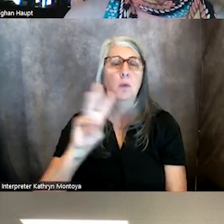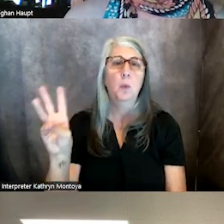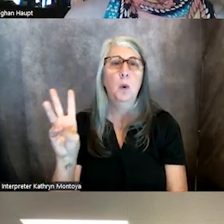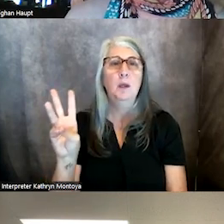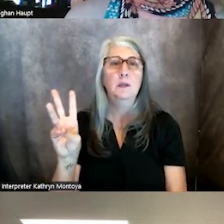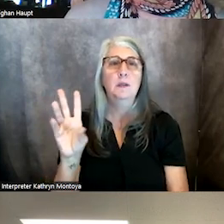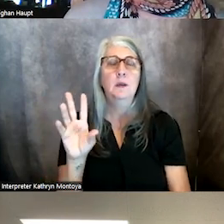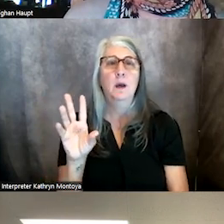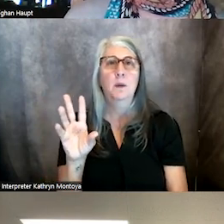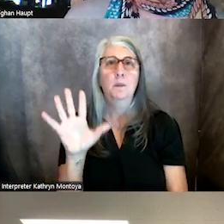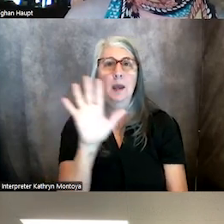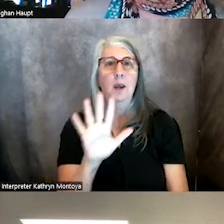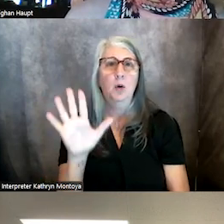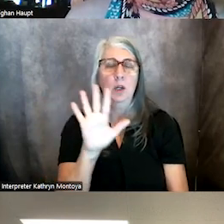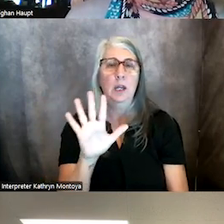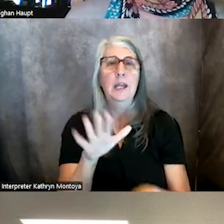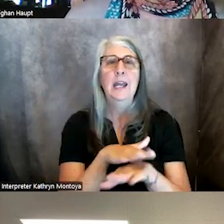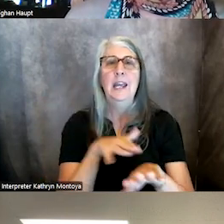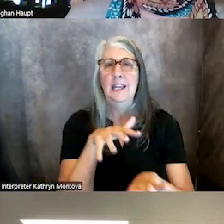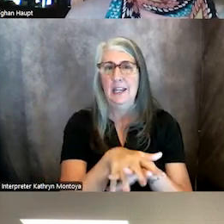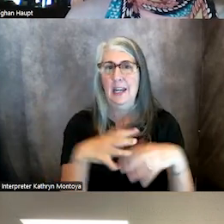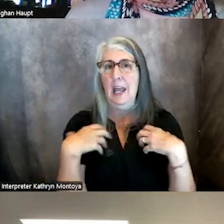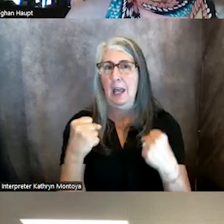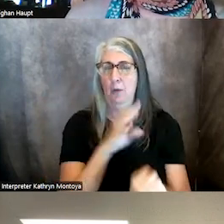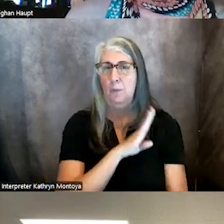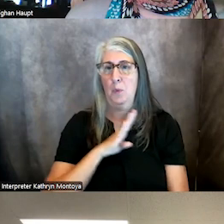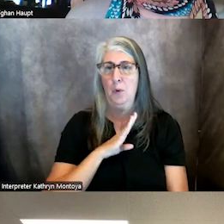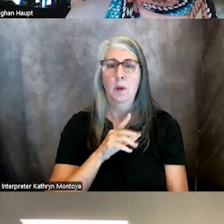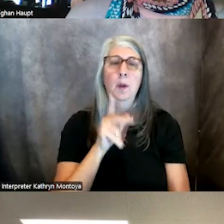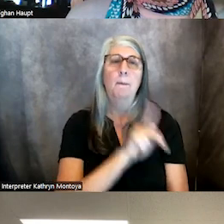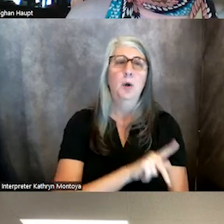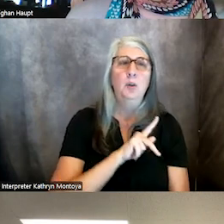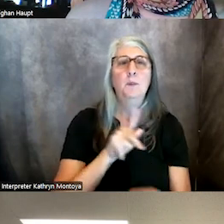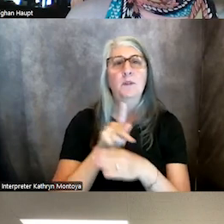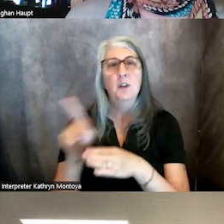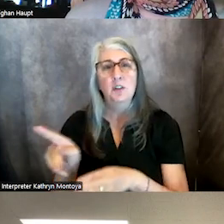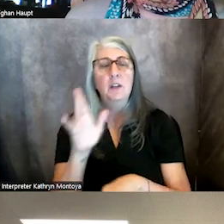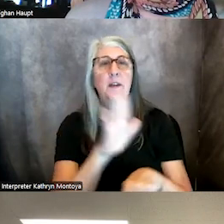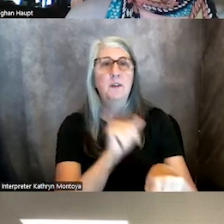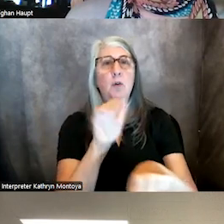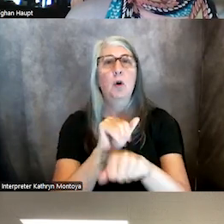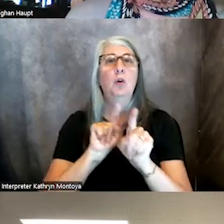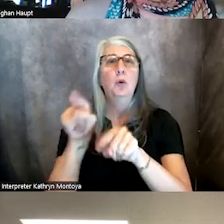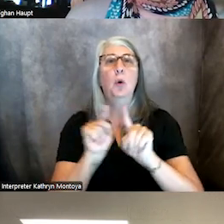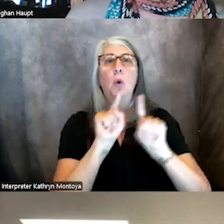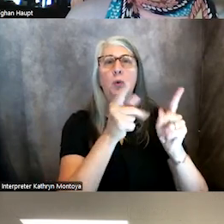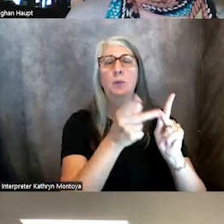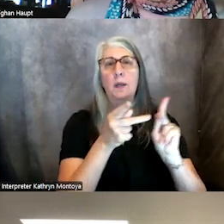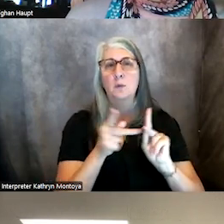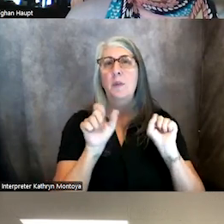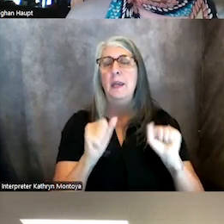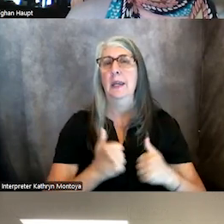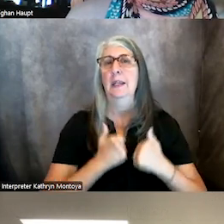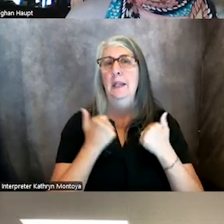Board. Personally and professionally, they feel called to spaces where they can exist and support community at the points